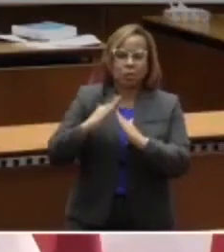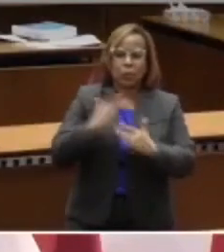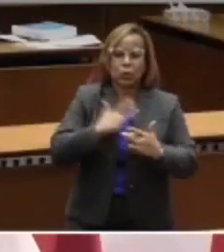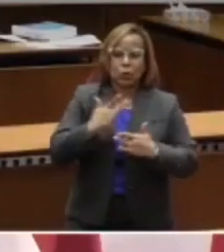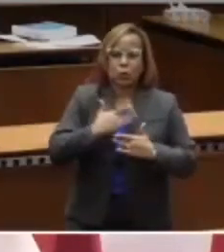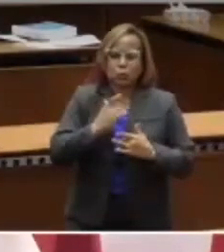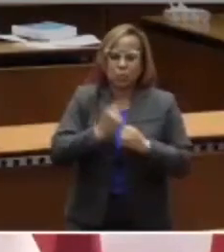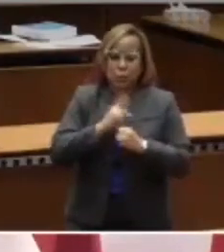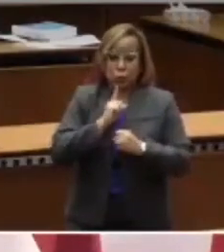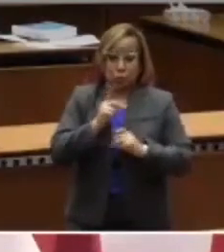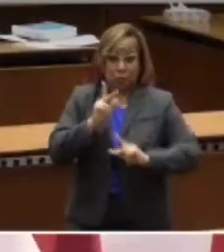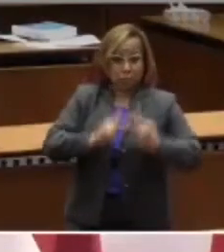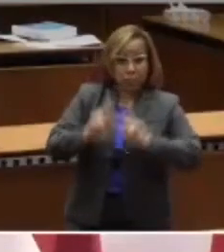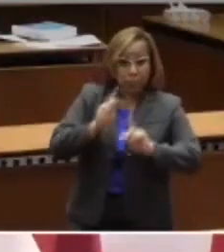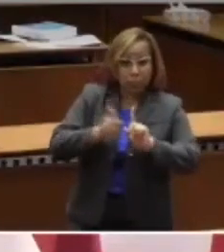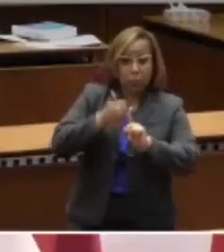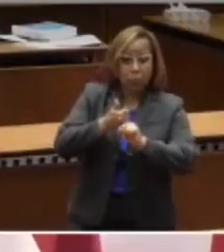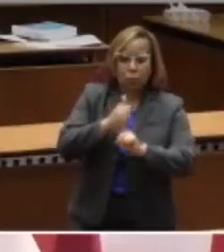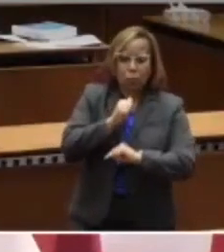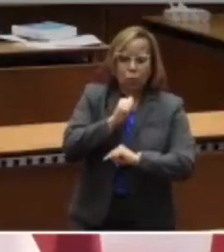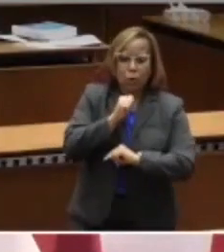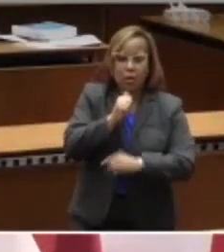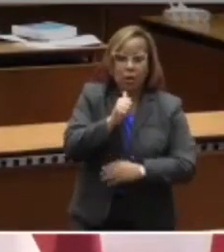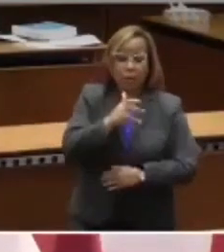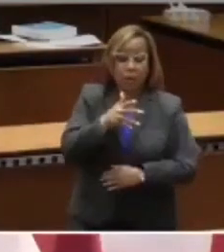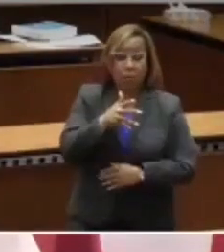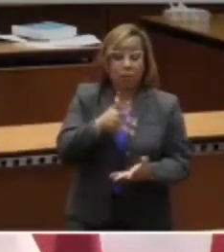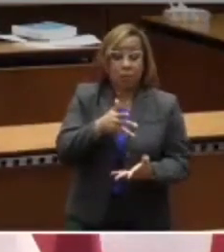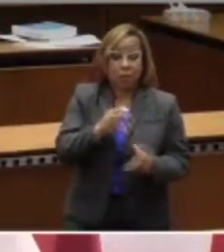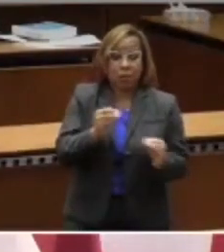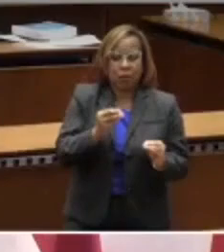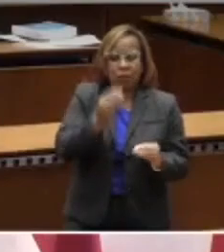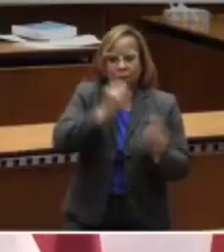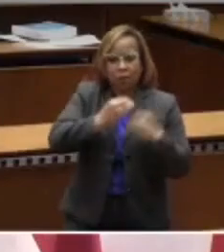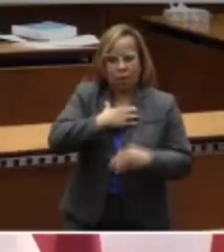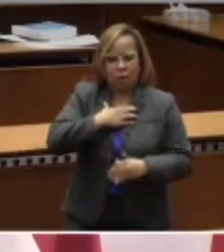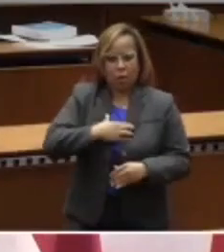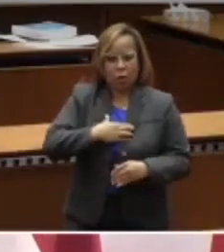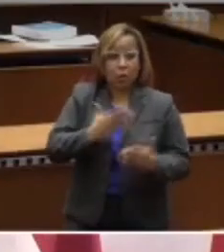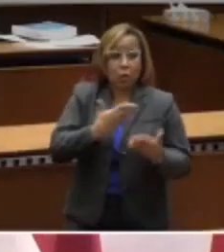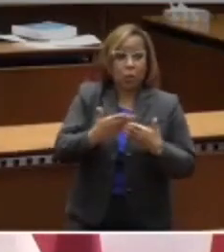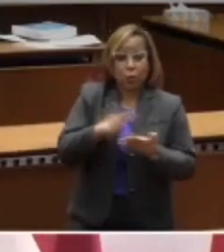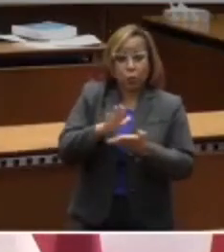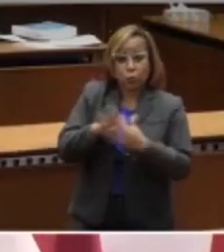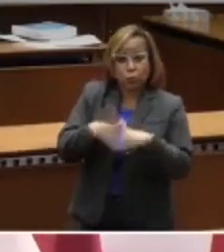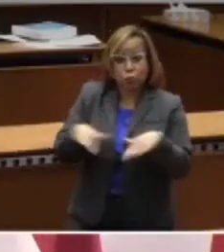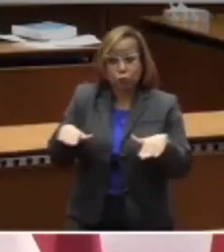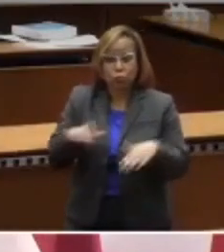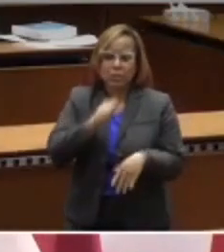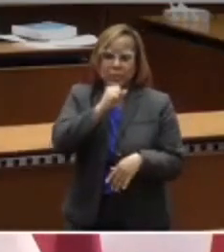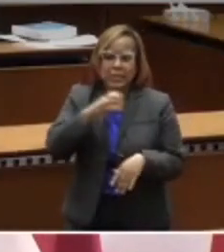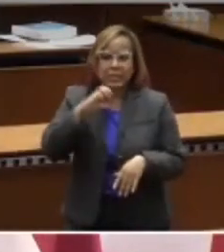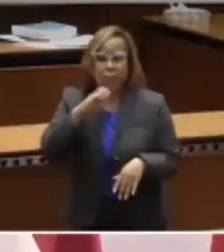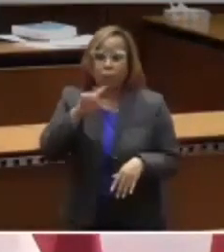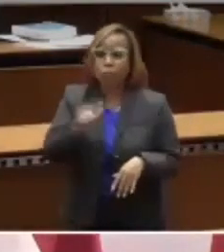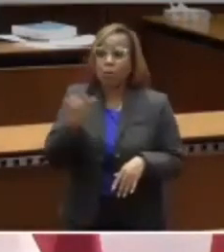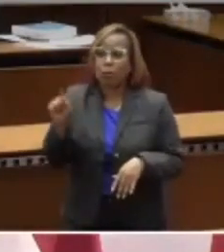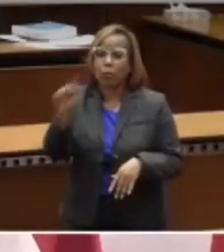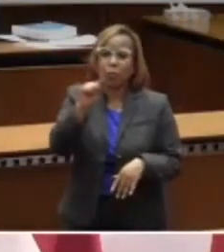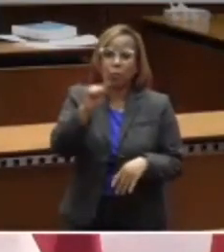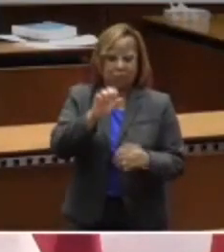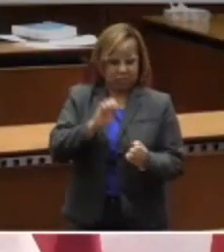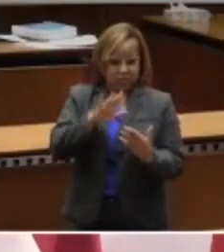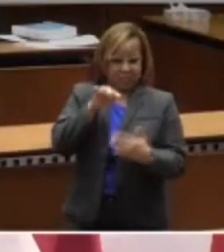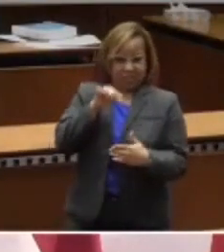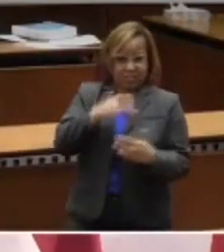was making sure that people were not left hungry. Whether our school children, our seniors, or anyone else